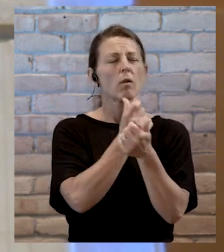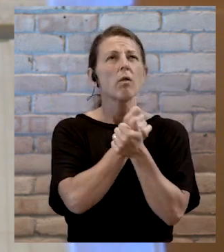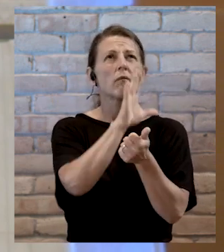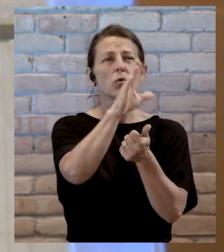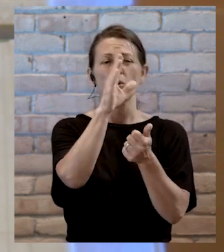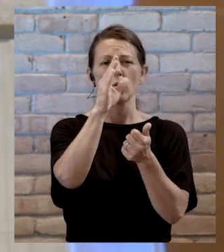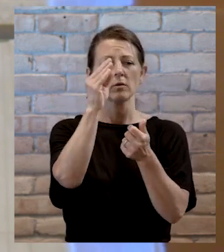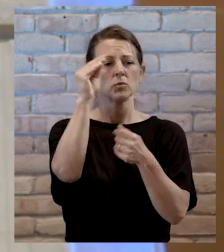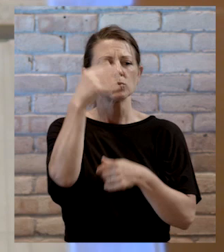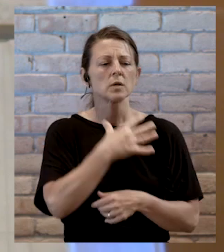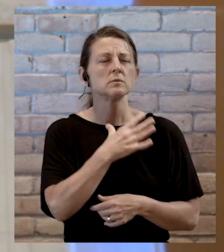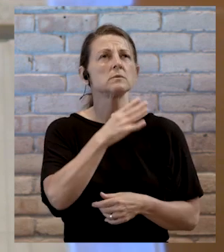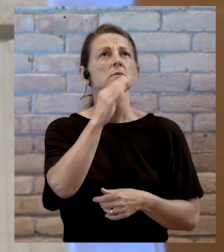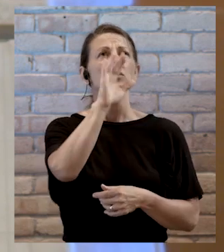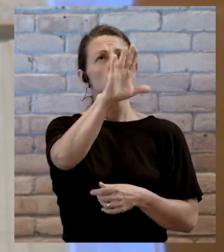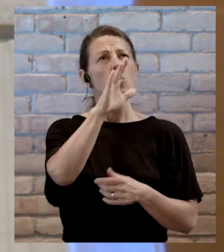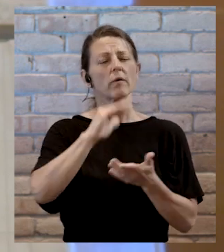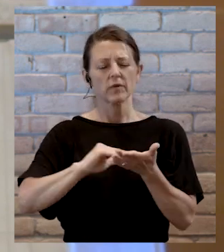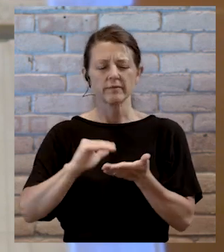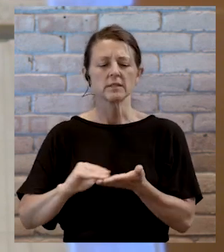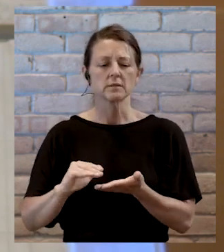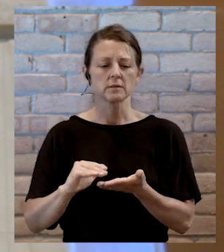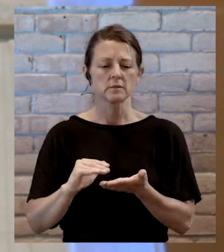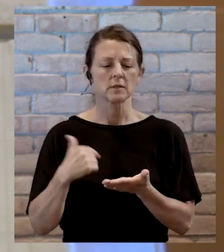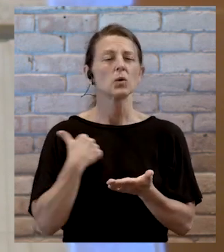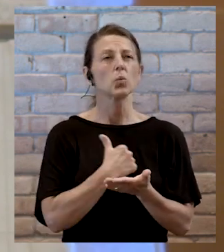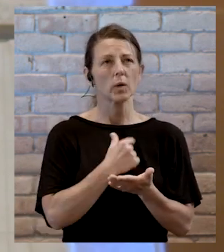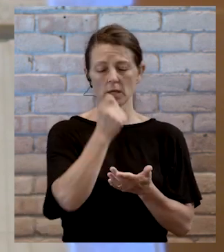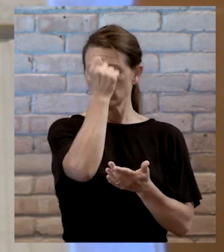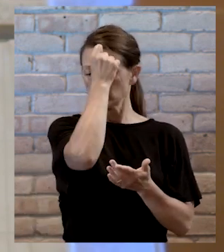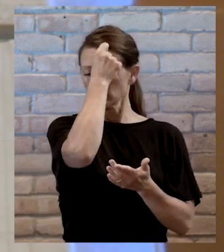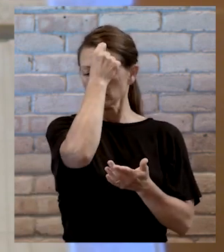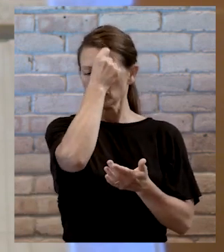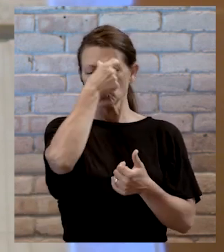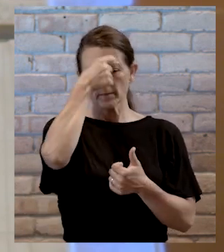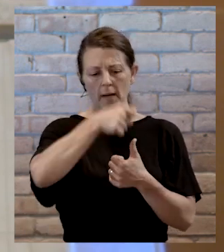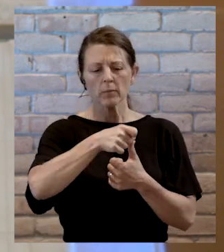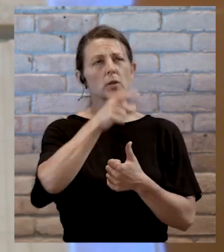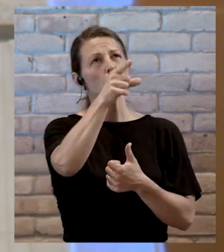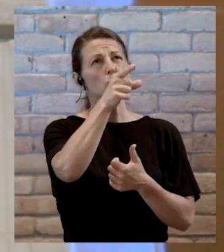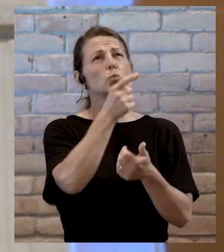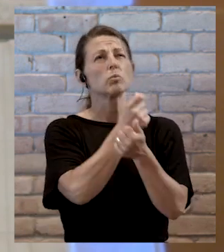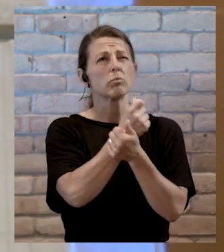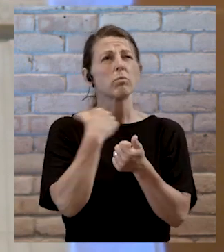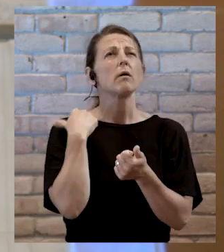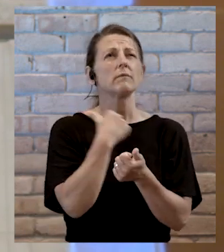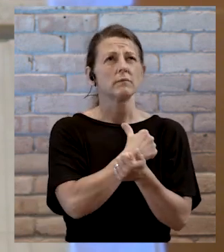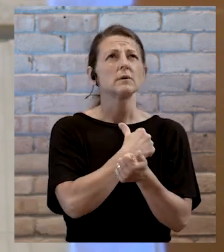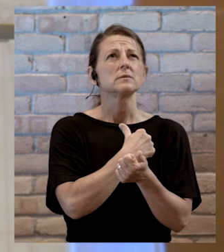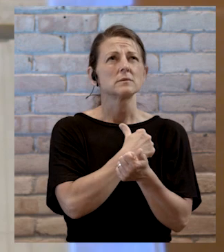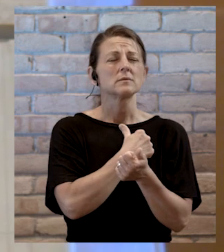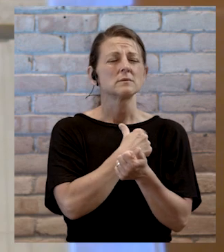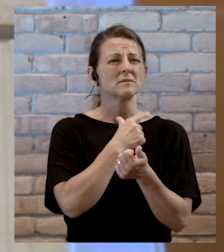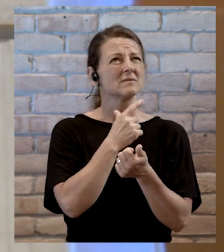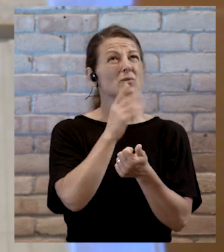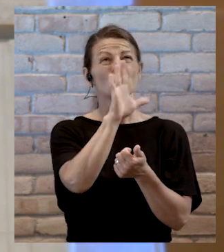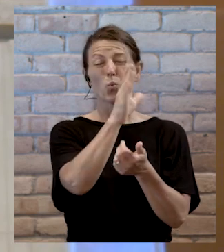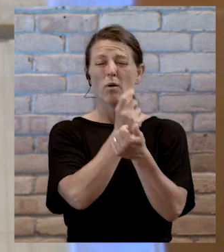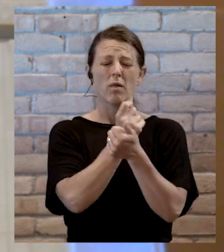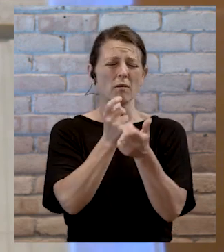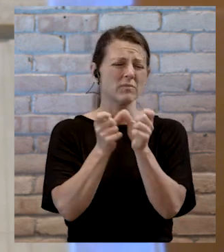forgiveness, that we might be reminded that we are loved by you with an everlasting love.